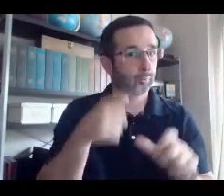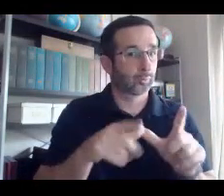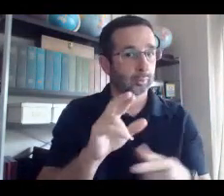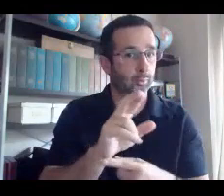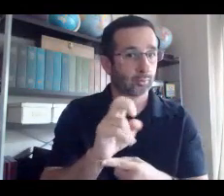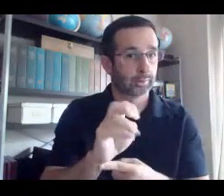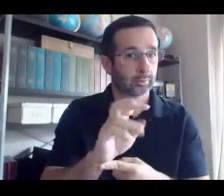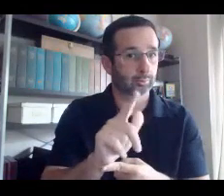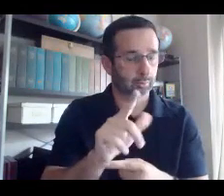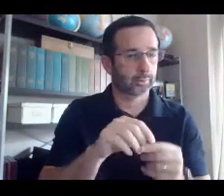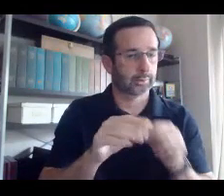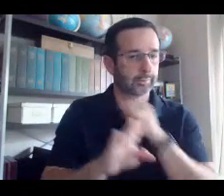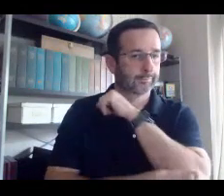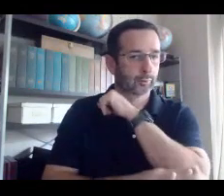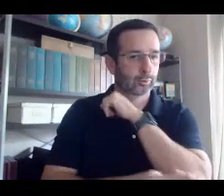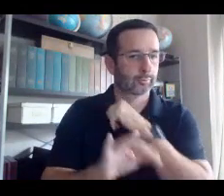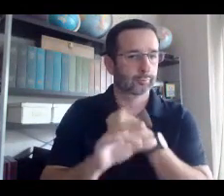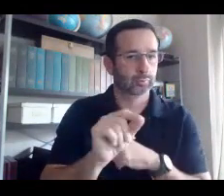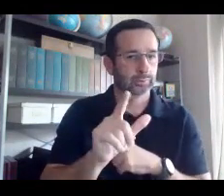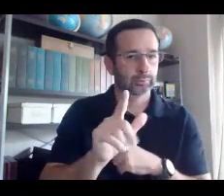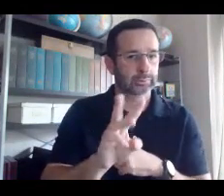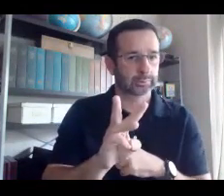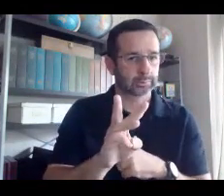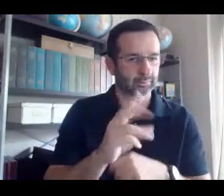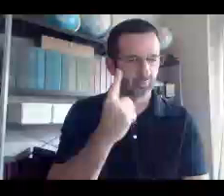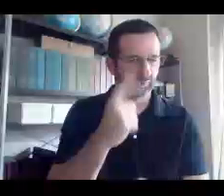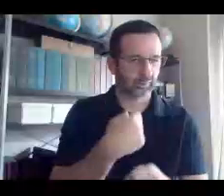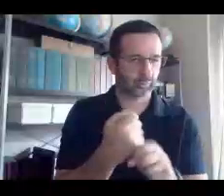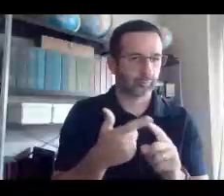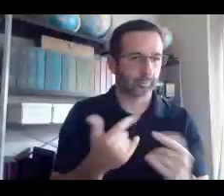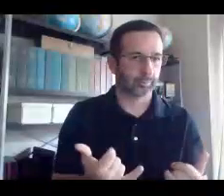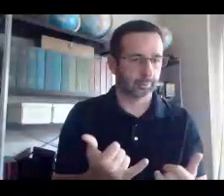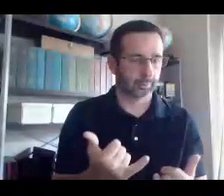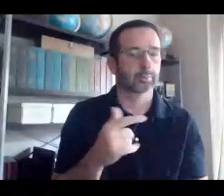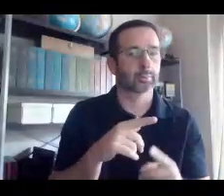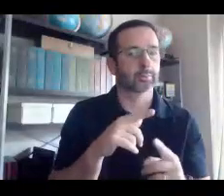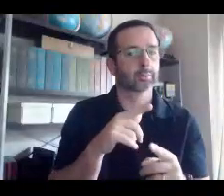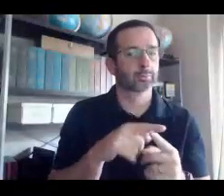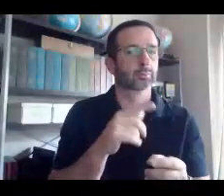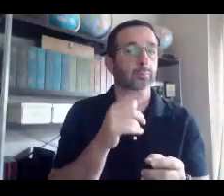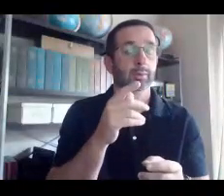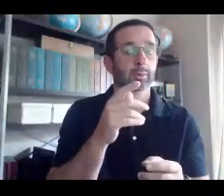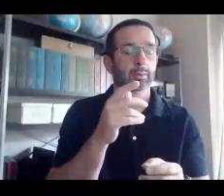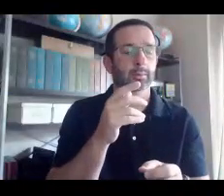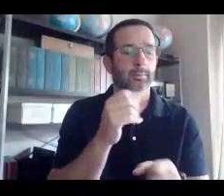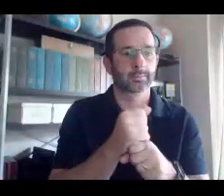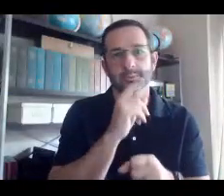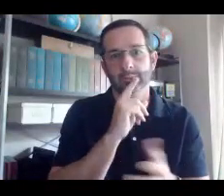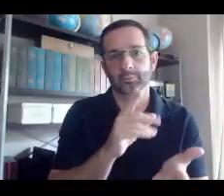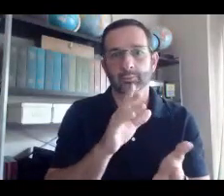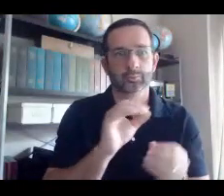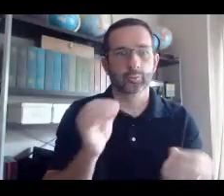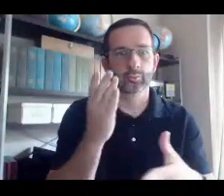So that means you are able to apply for a renewal in the fall of 2026, which would be next